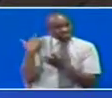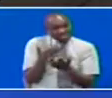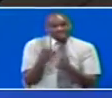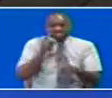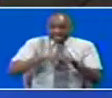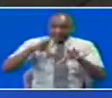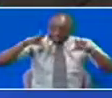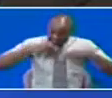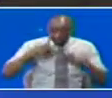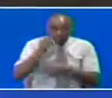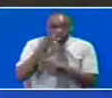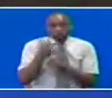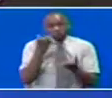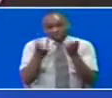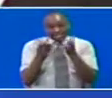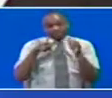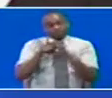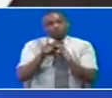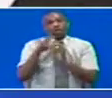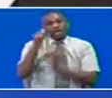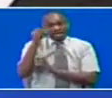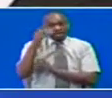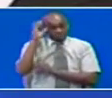it adopted the use of a balanced scorecard concept.